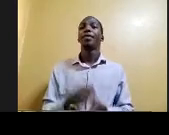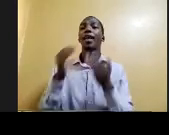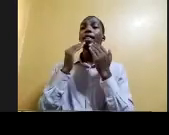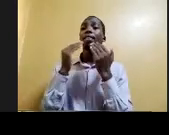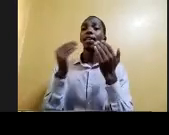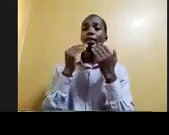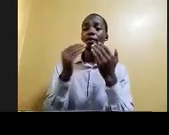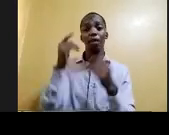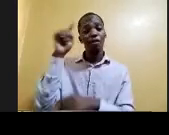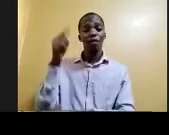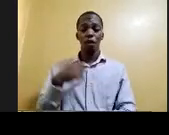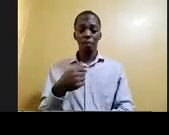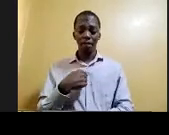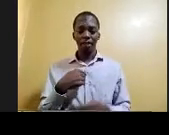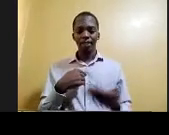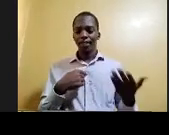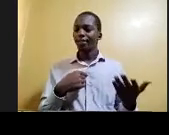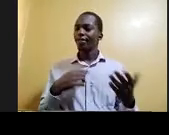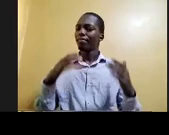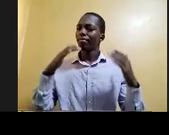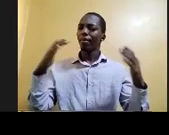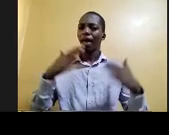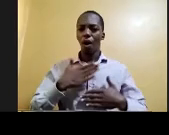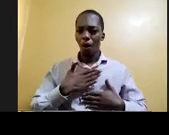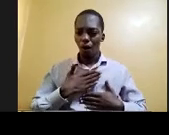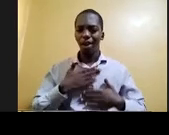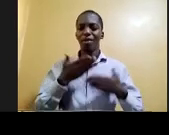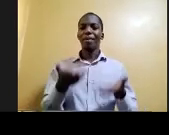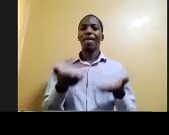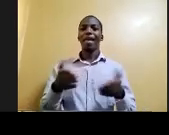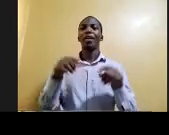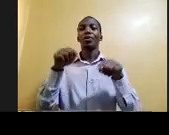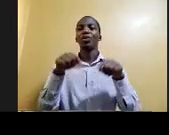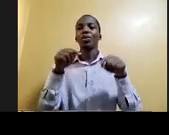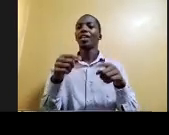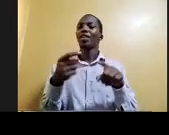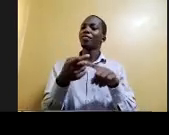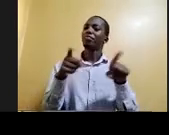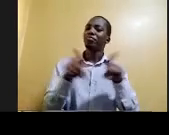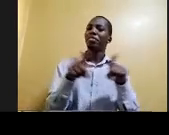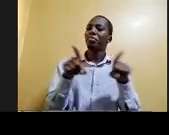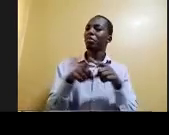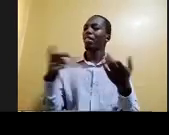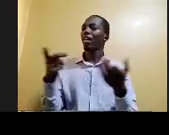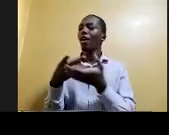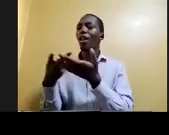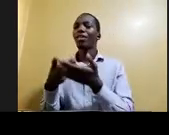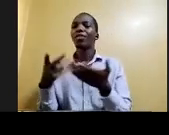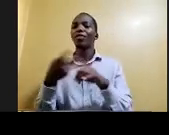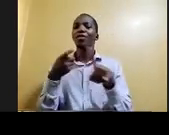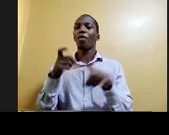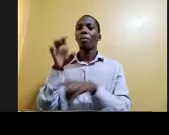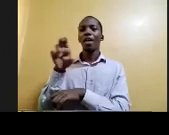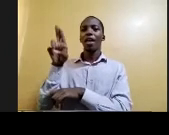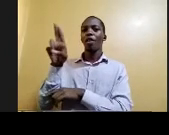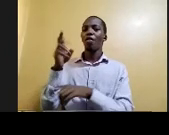me, it's a very big honor to be here today with our colleagues from the European Commission, from COLACP and from